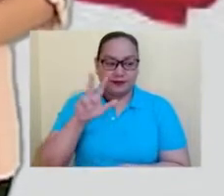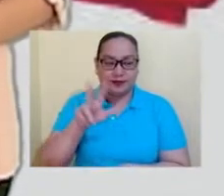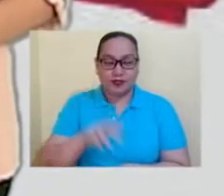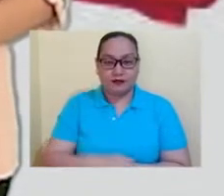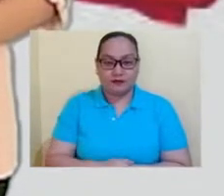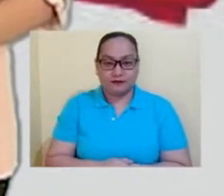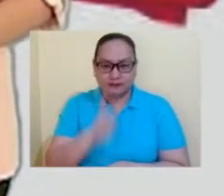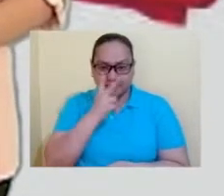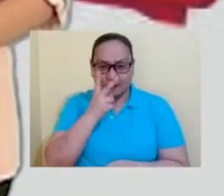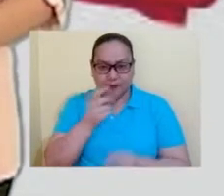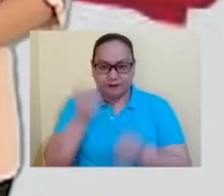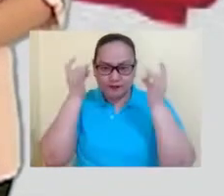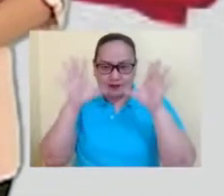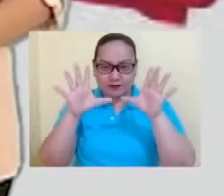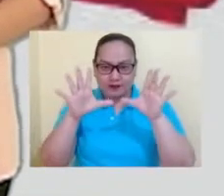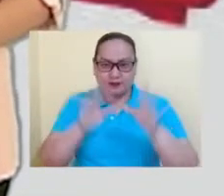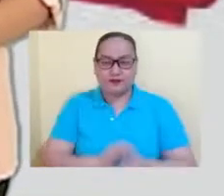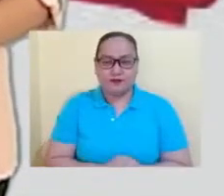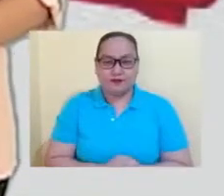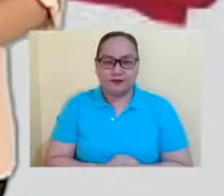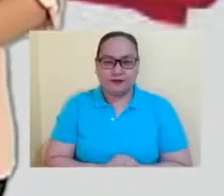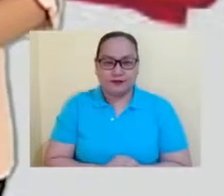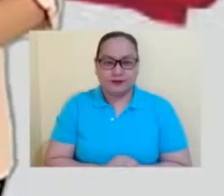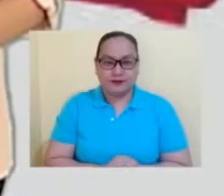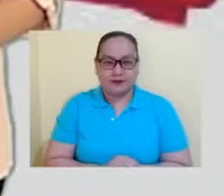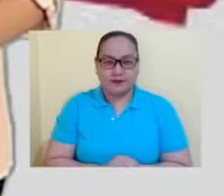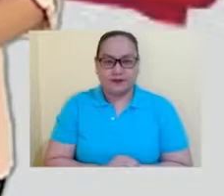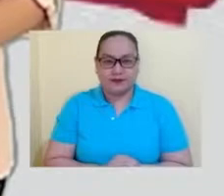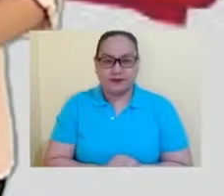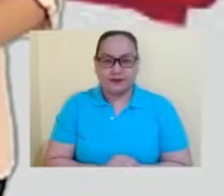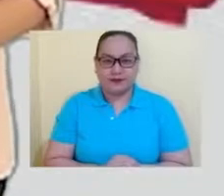3. Check for dangers.